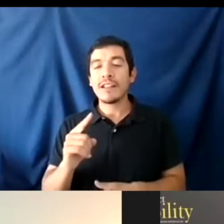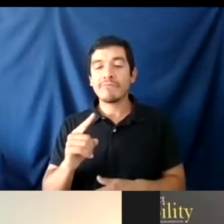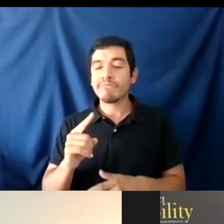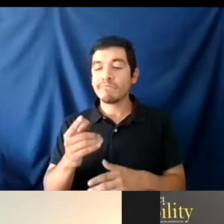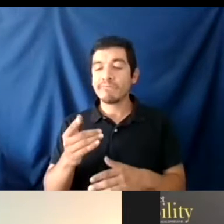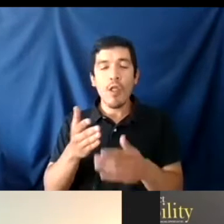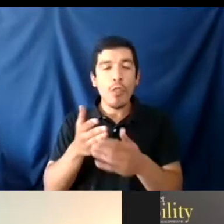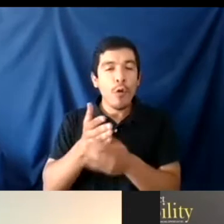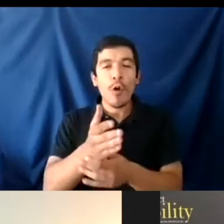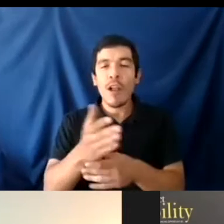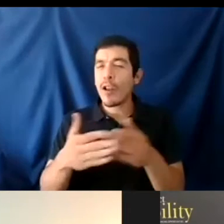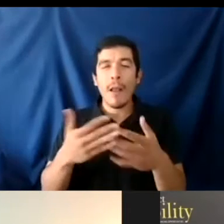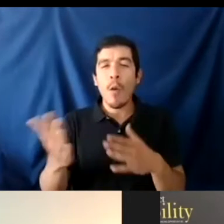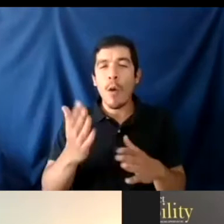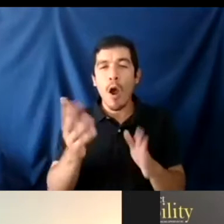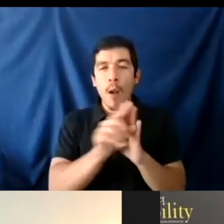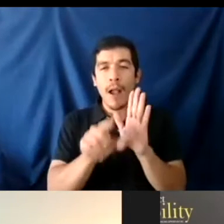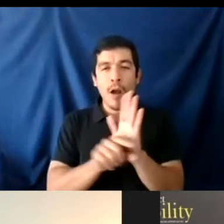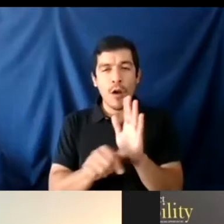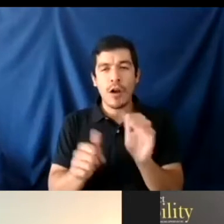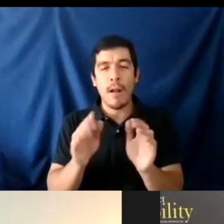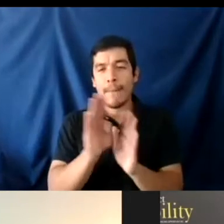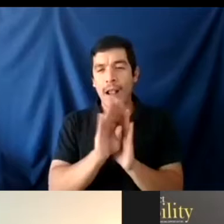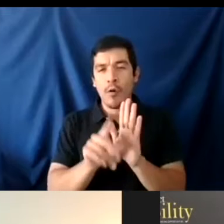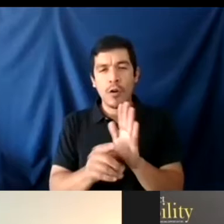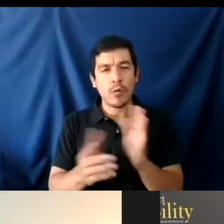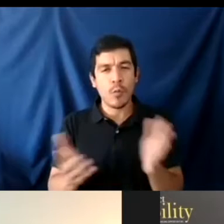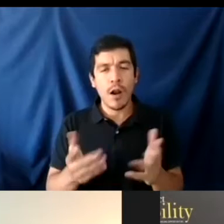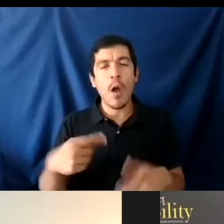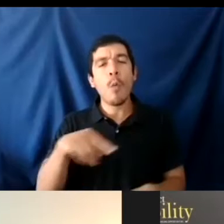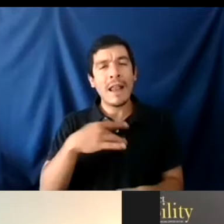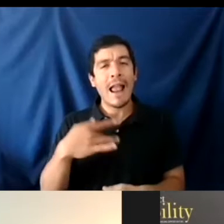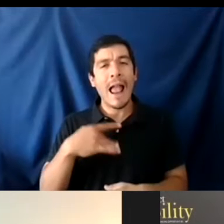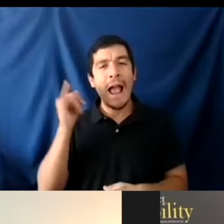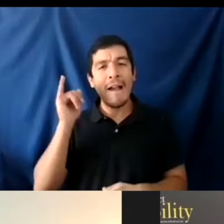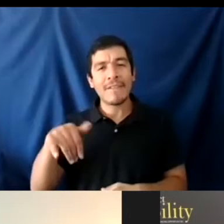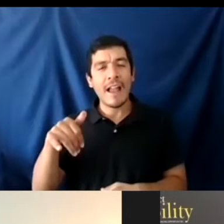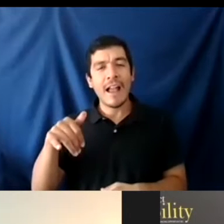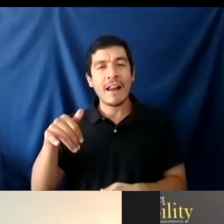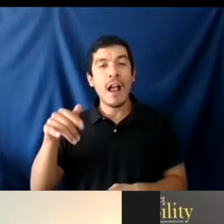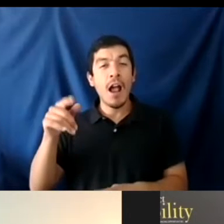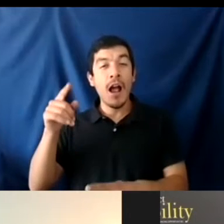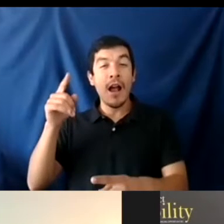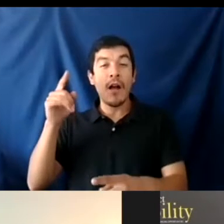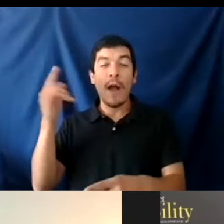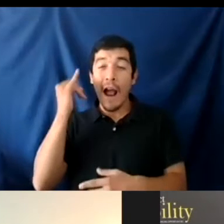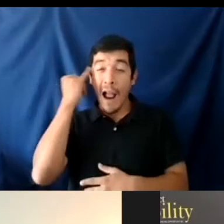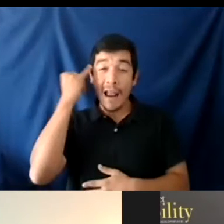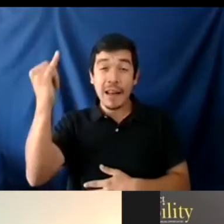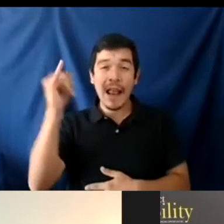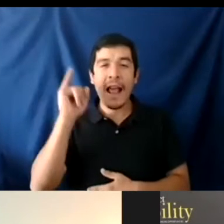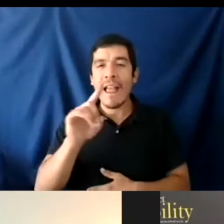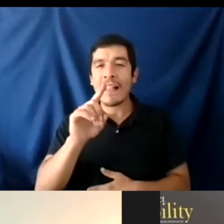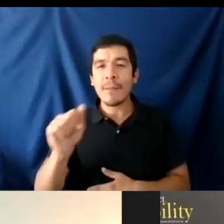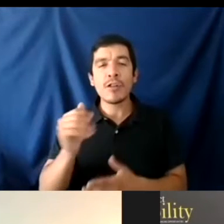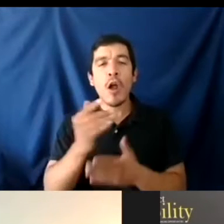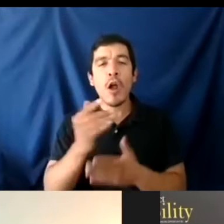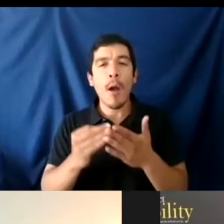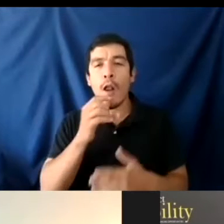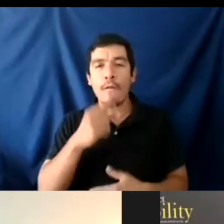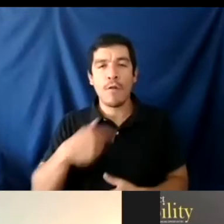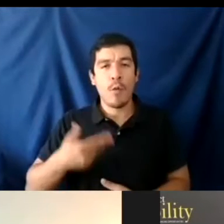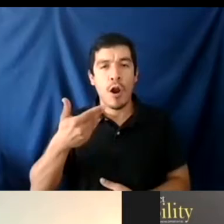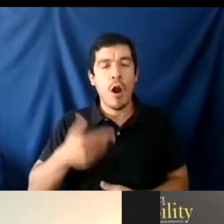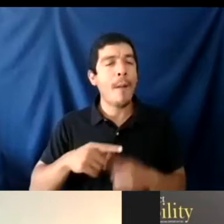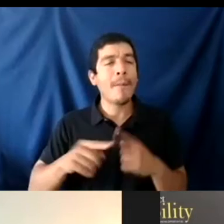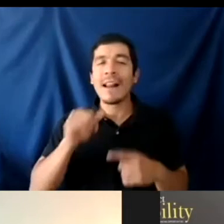what people's backgrounds are, we have the philosophy that disability is just a part of who we are. It doesn't necessarily